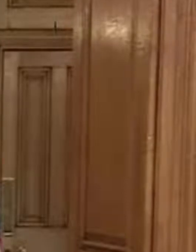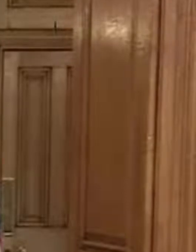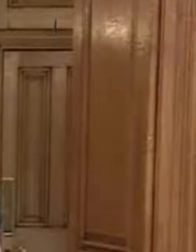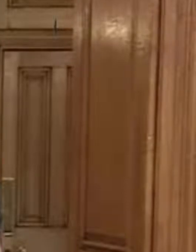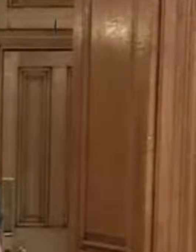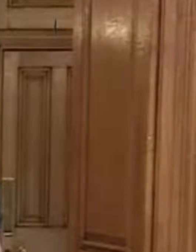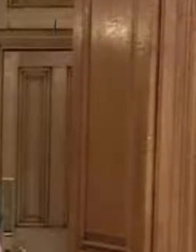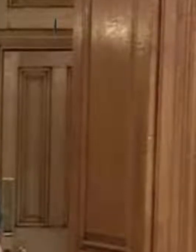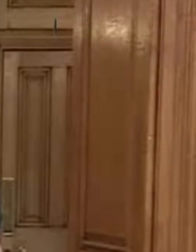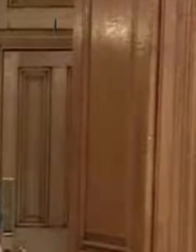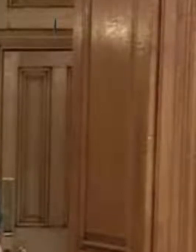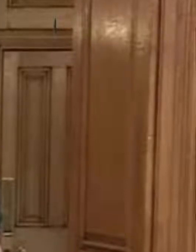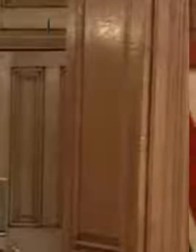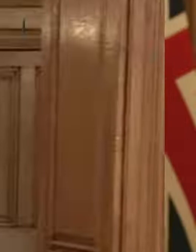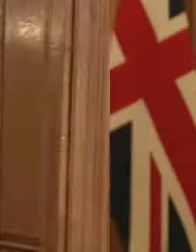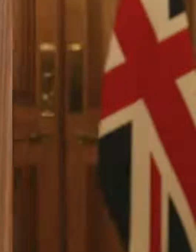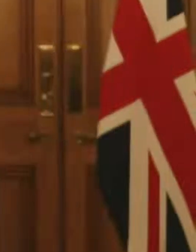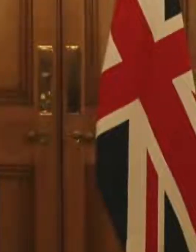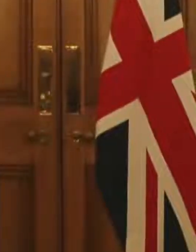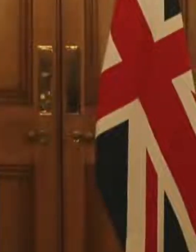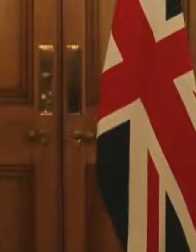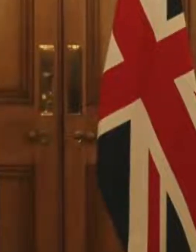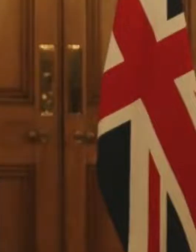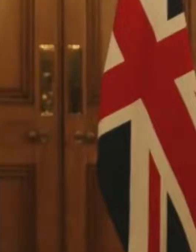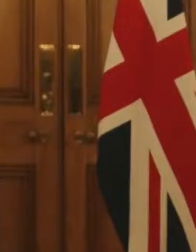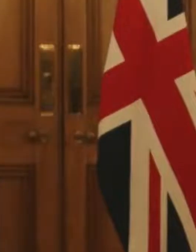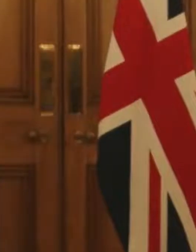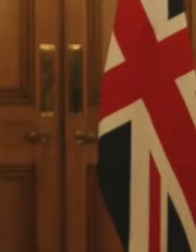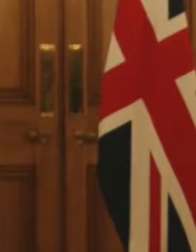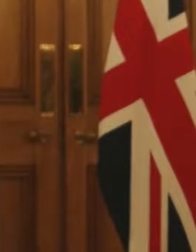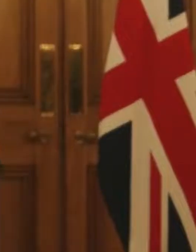off. We're off.